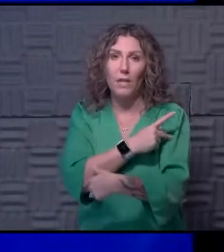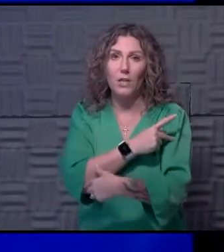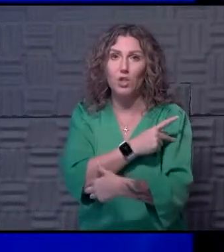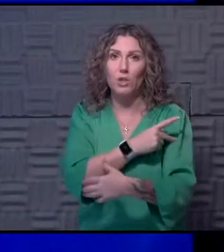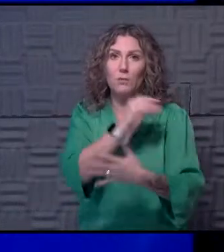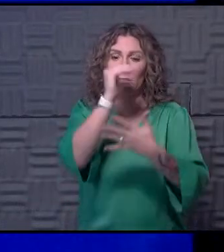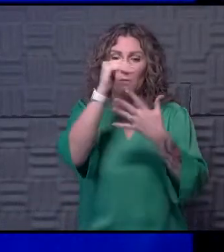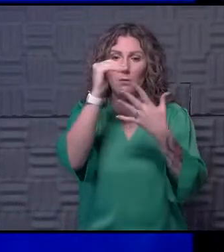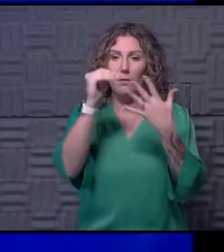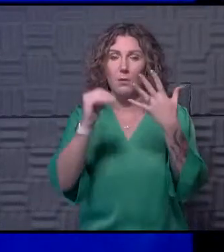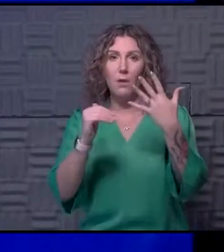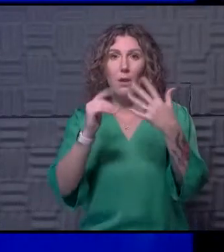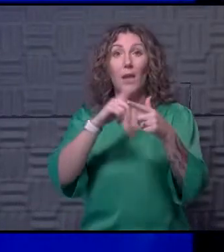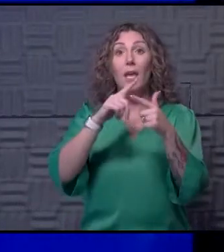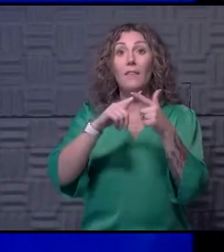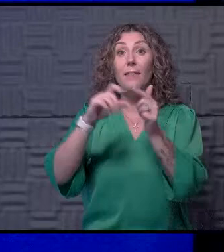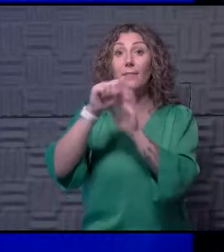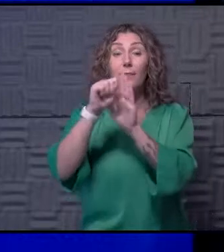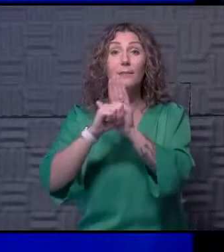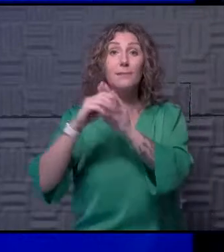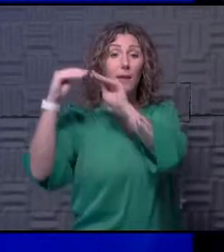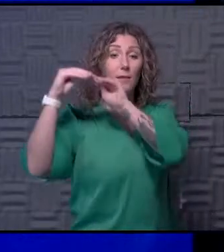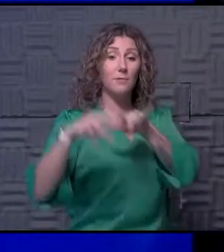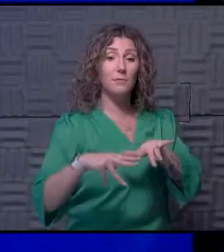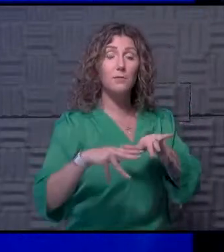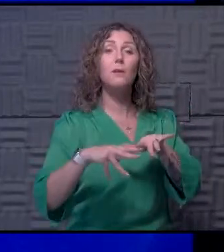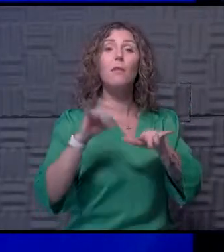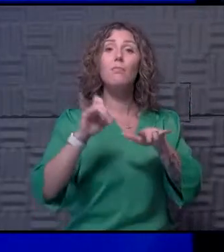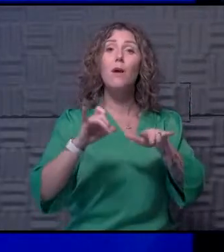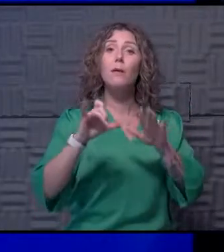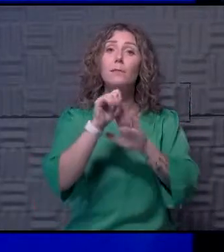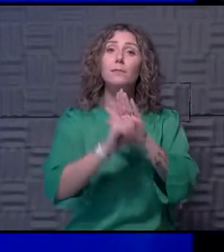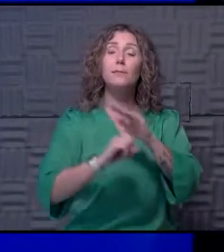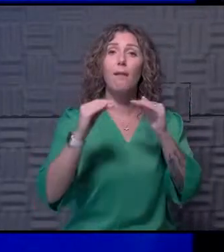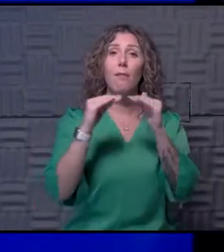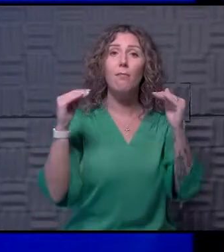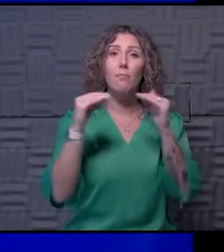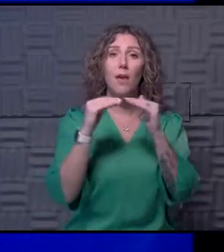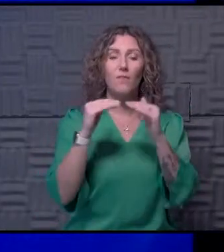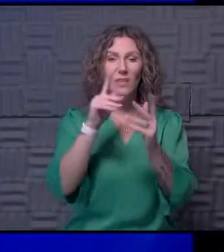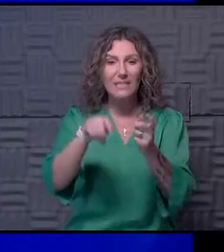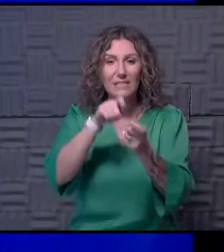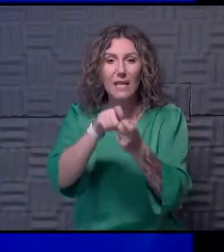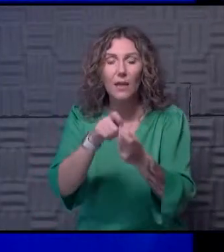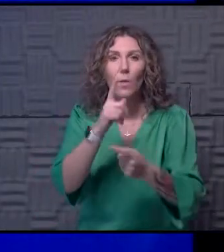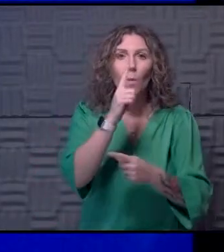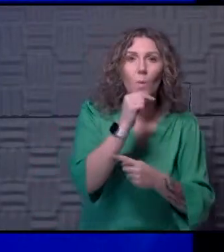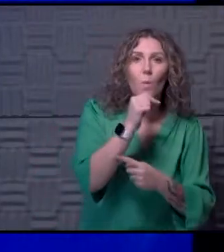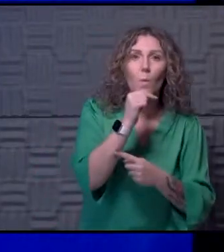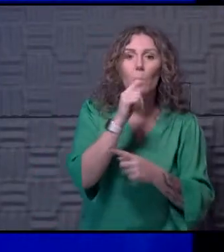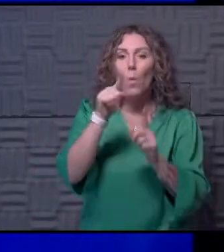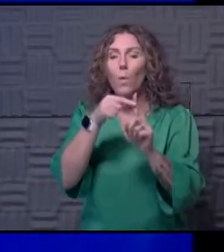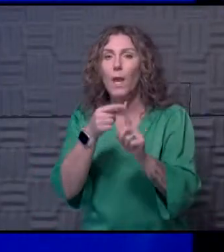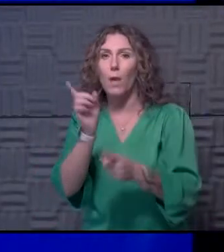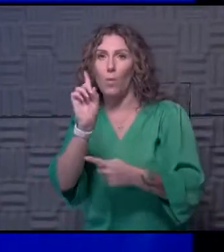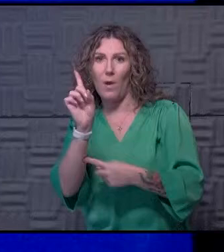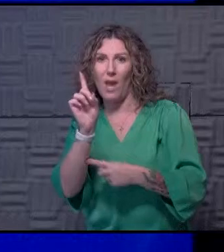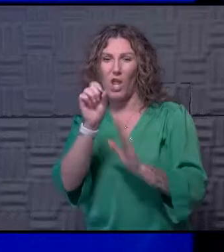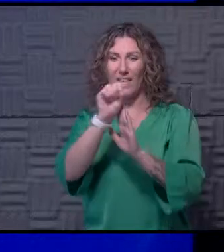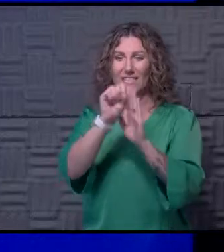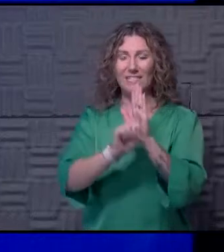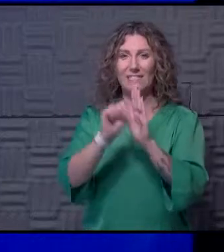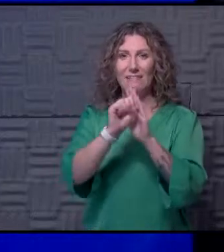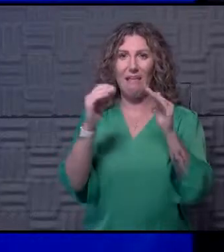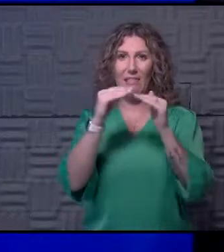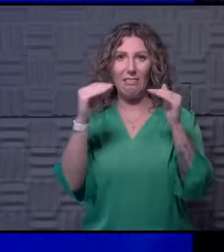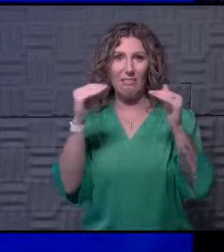to the states, the distribution is done at a state level. And the exact who's going to get it when and where is at a state level for planning.